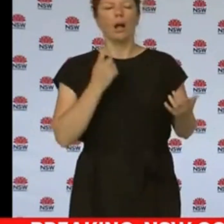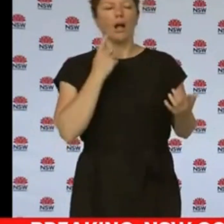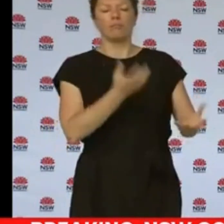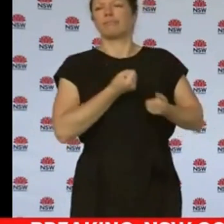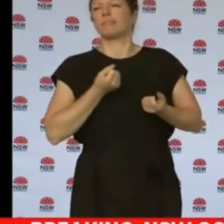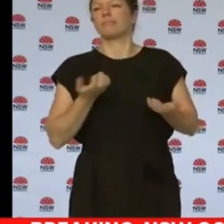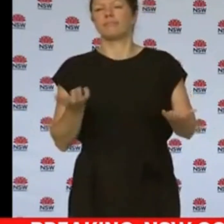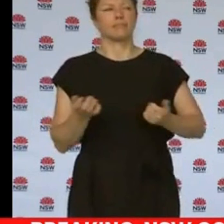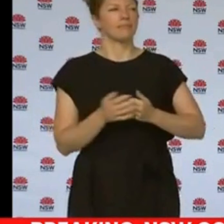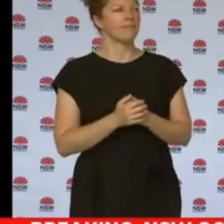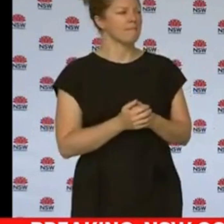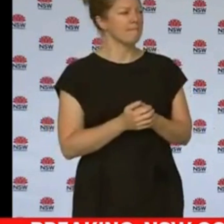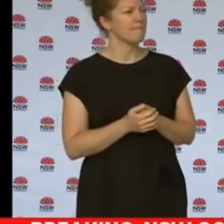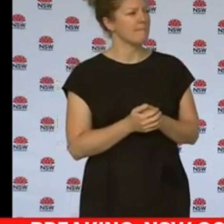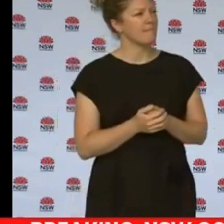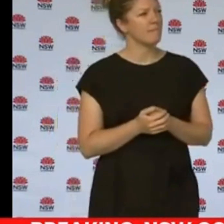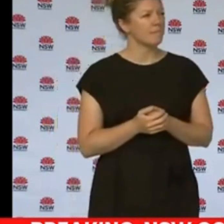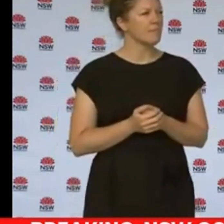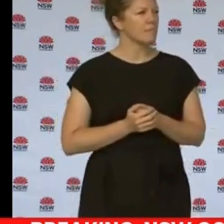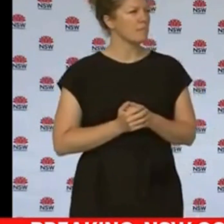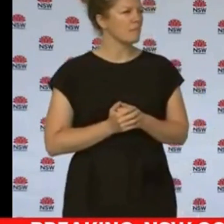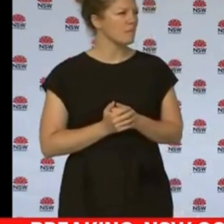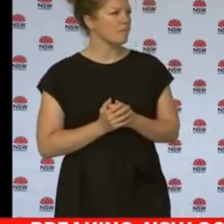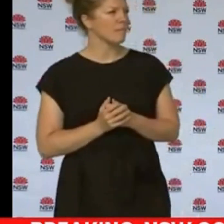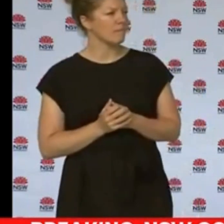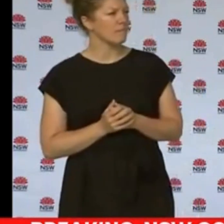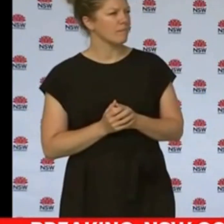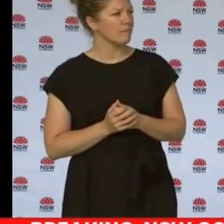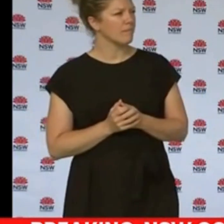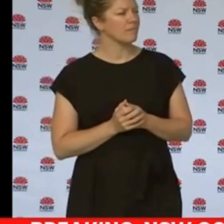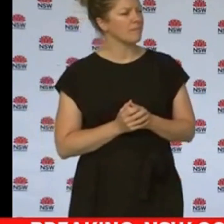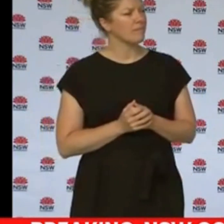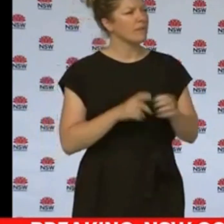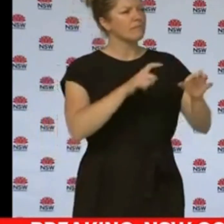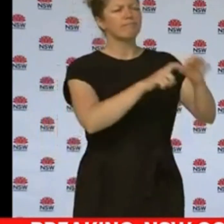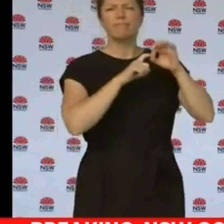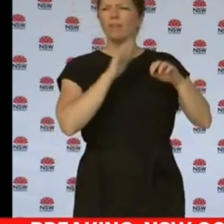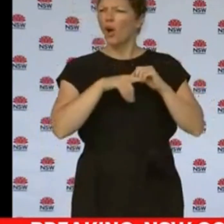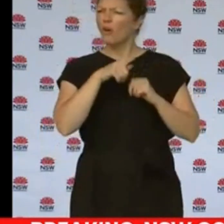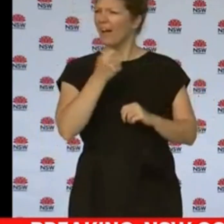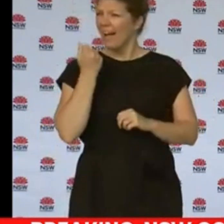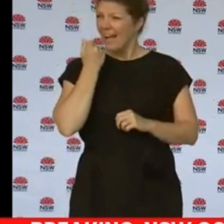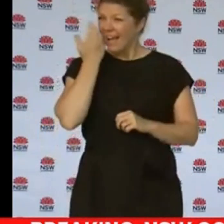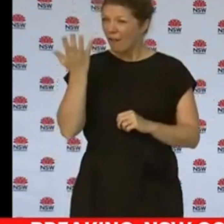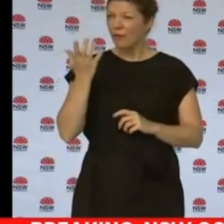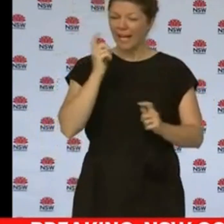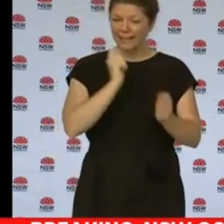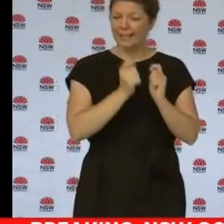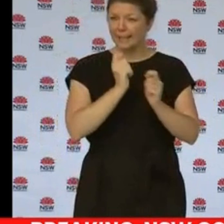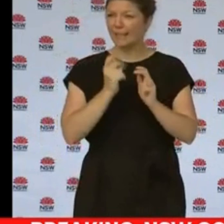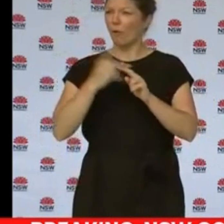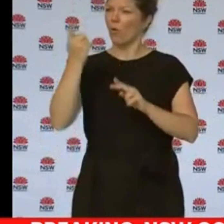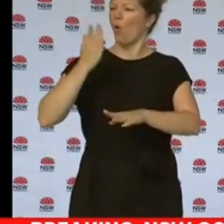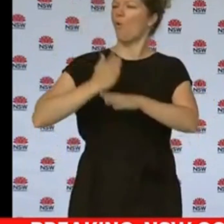lapses. The extra infection control measures at the special health accommodation, including the daily surveillance tests, is that still coming into effect on